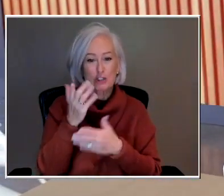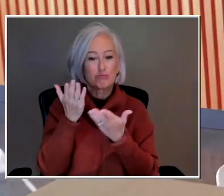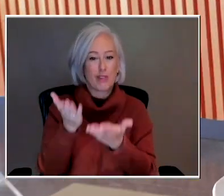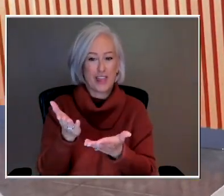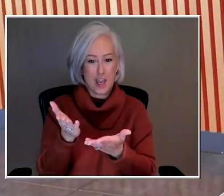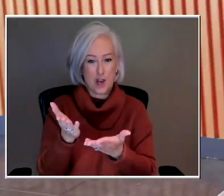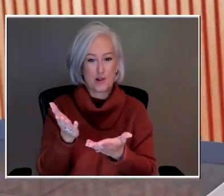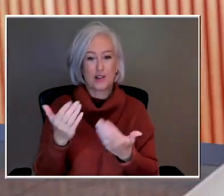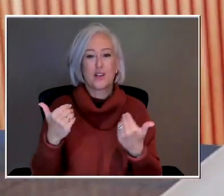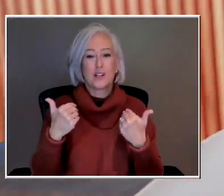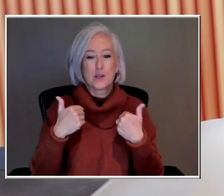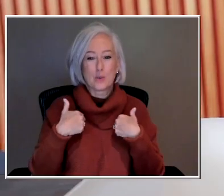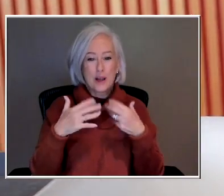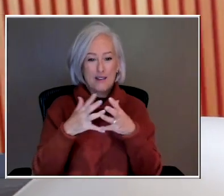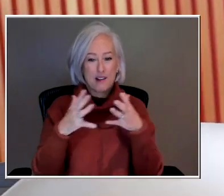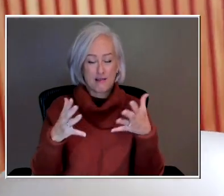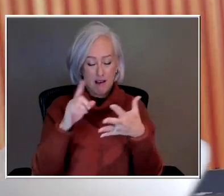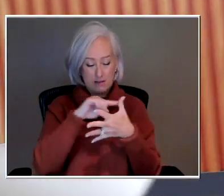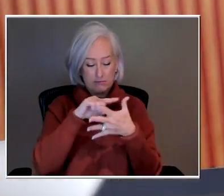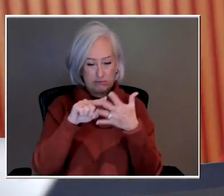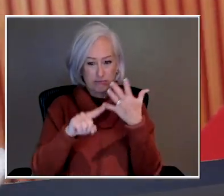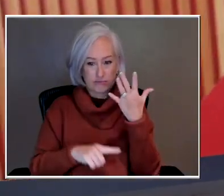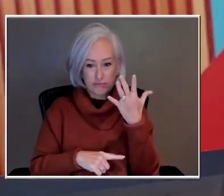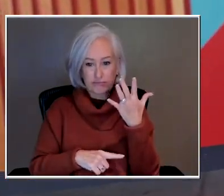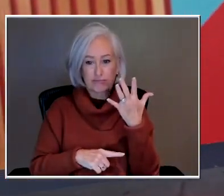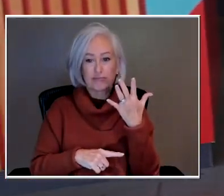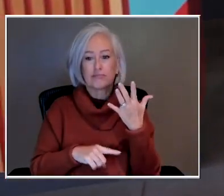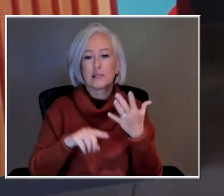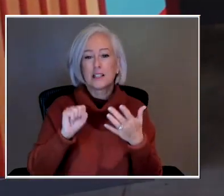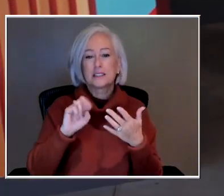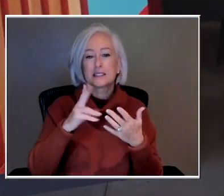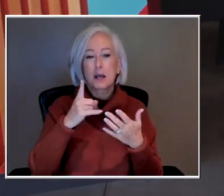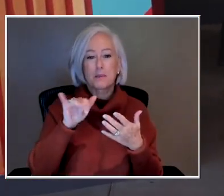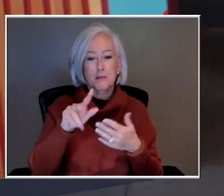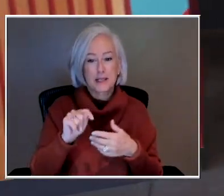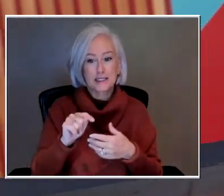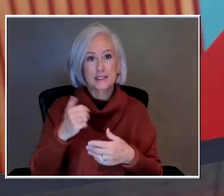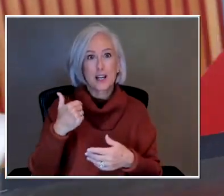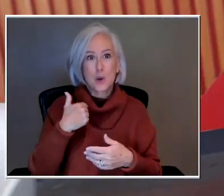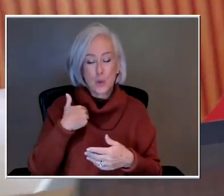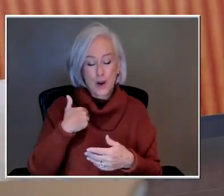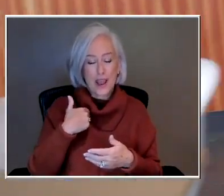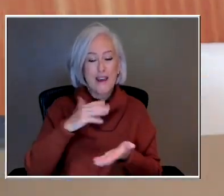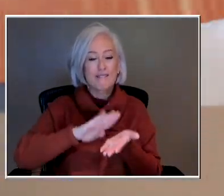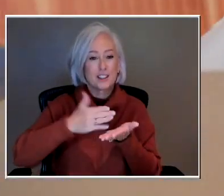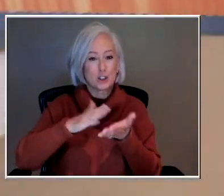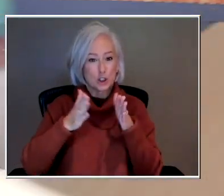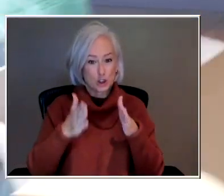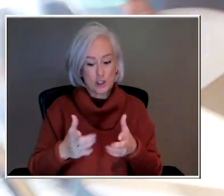the supplements. We have a really great chef that comes in and cooks breakfast and lunch. And